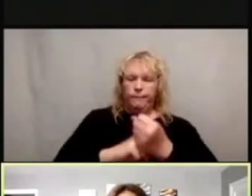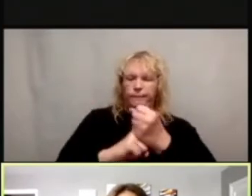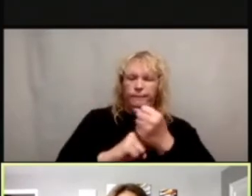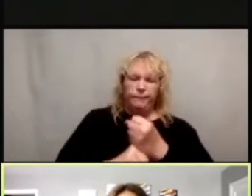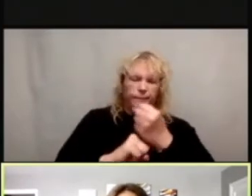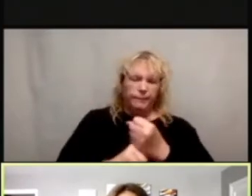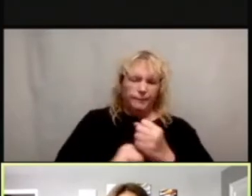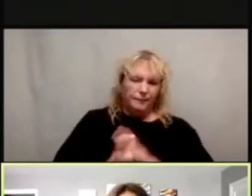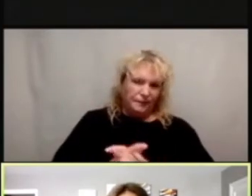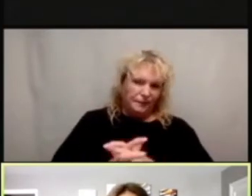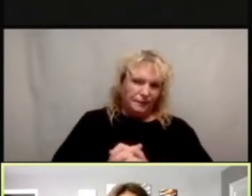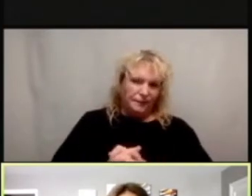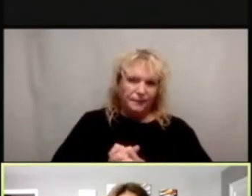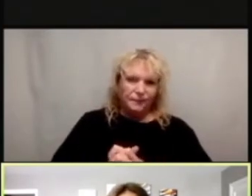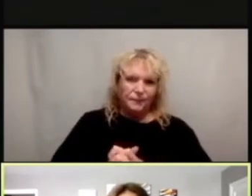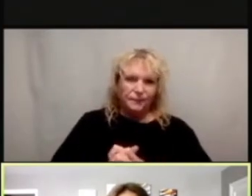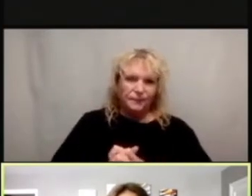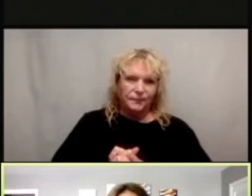Next slide, please.